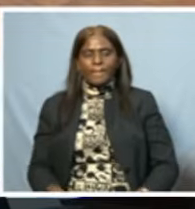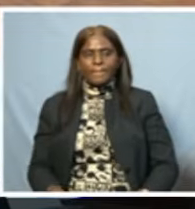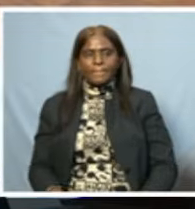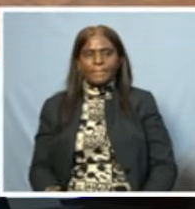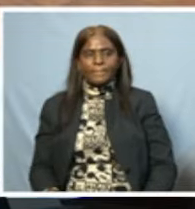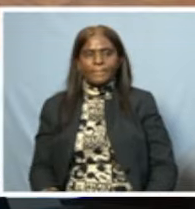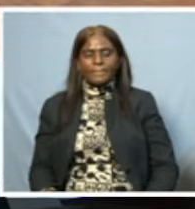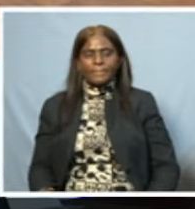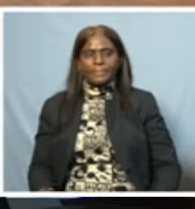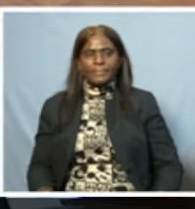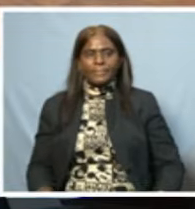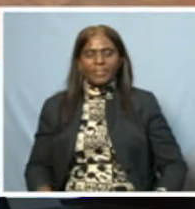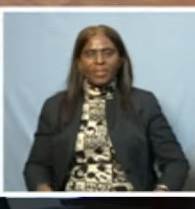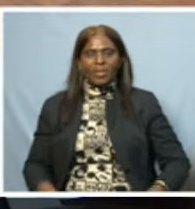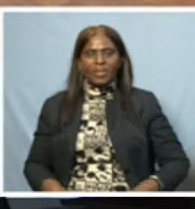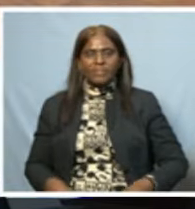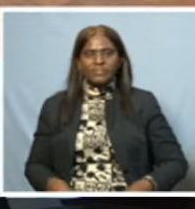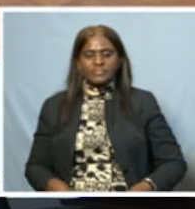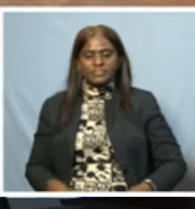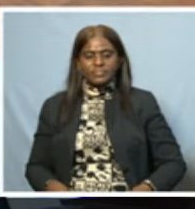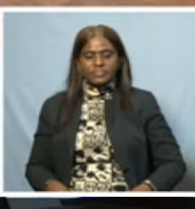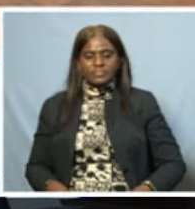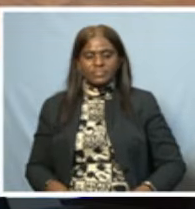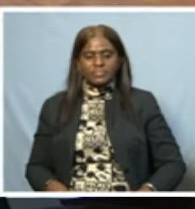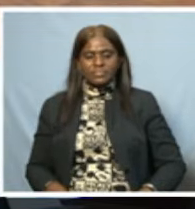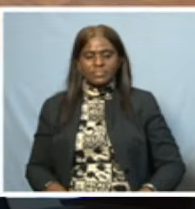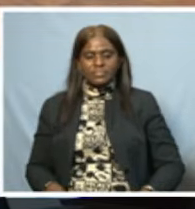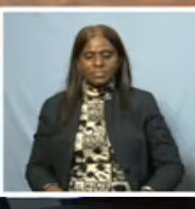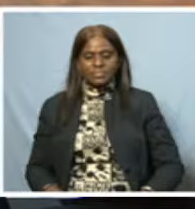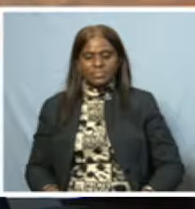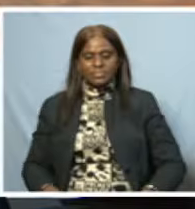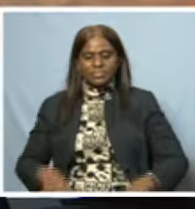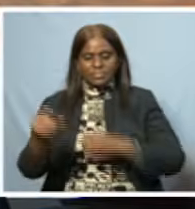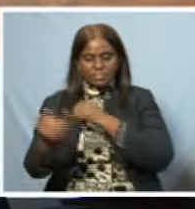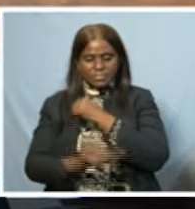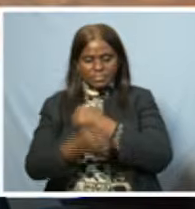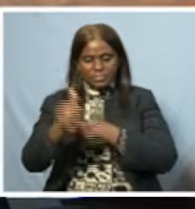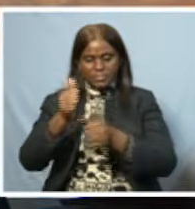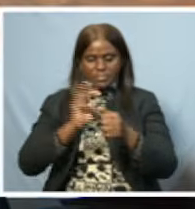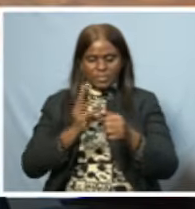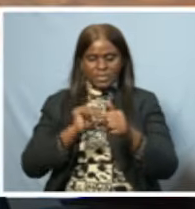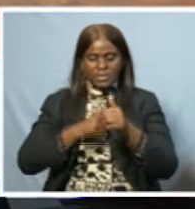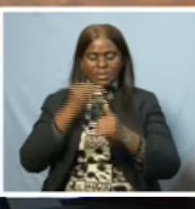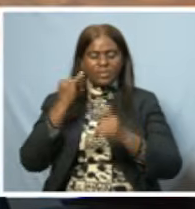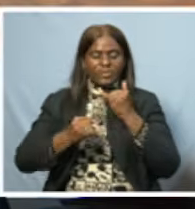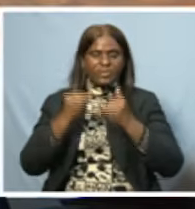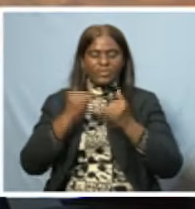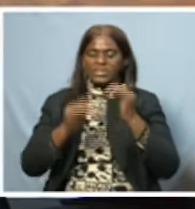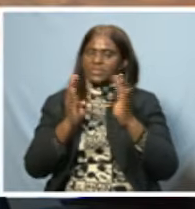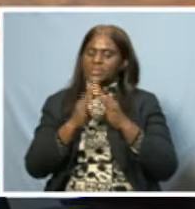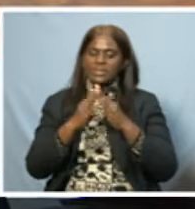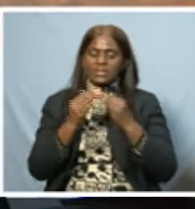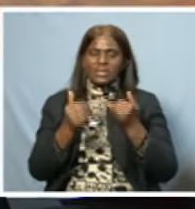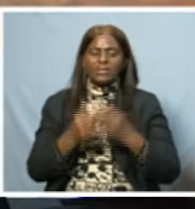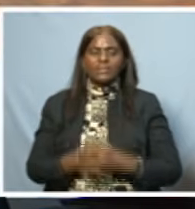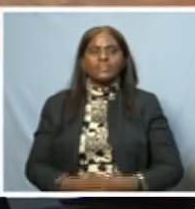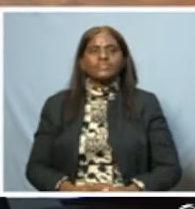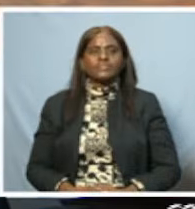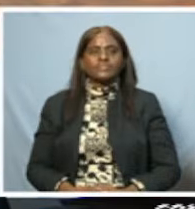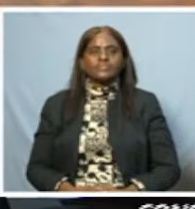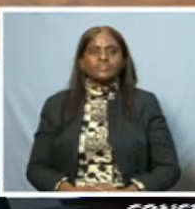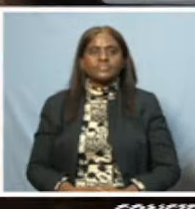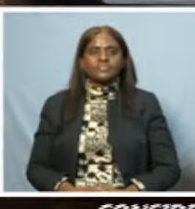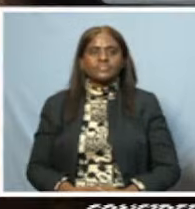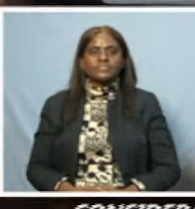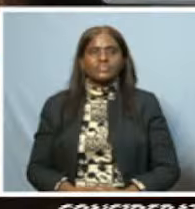you so very much. Honorable, introduce yourself for the record purposes as we conclude our meeting.